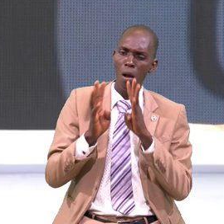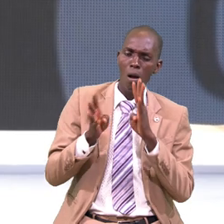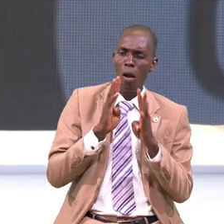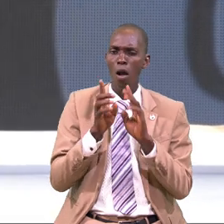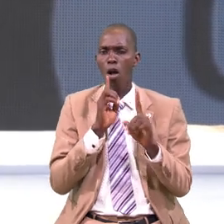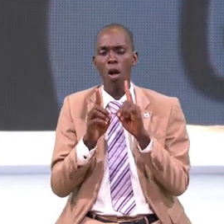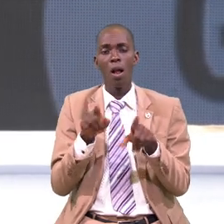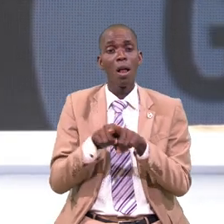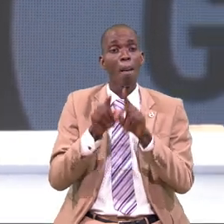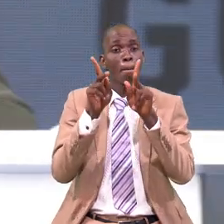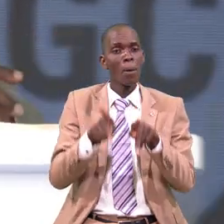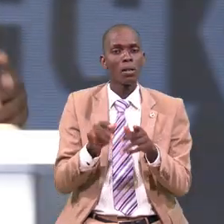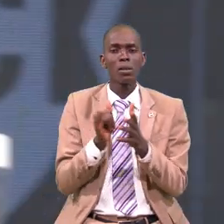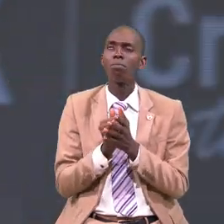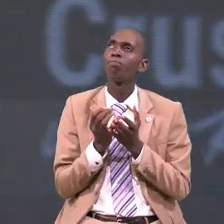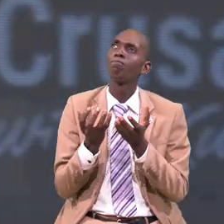to heaven?